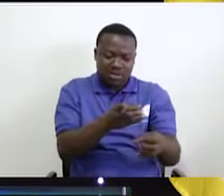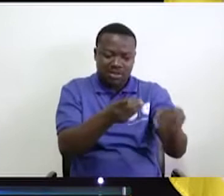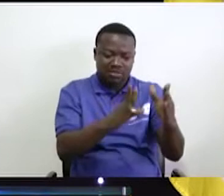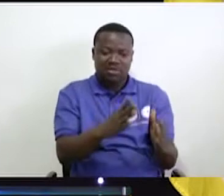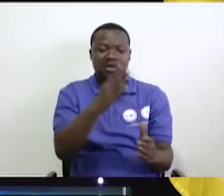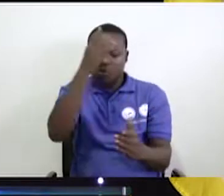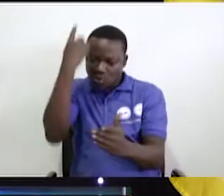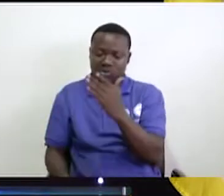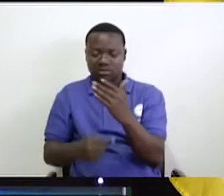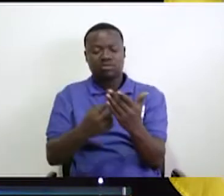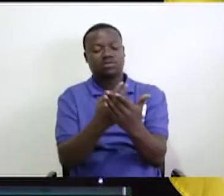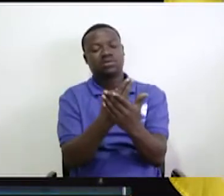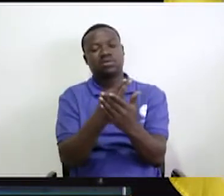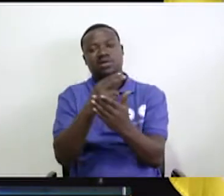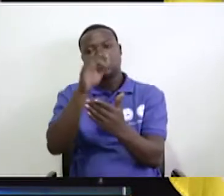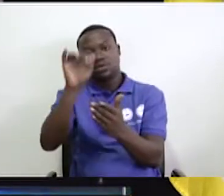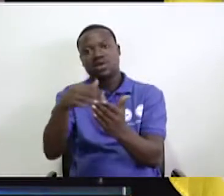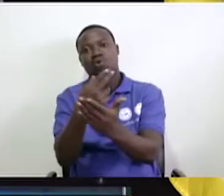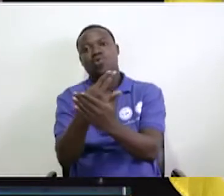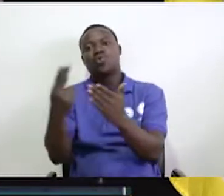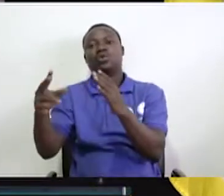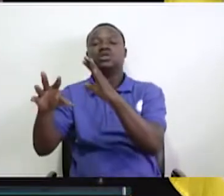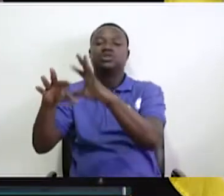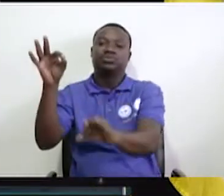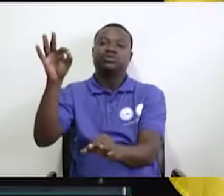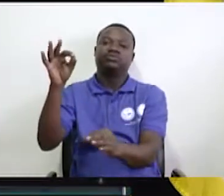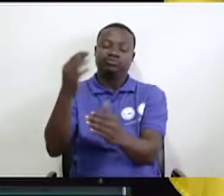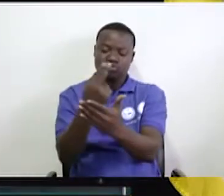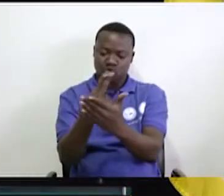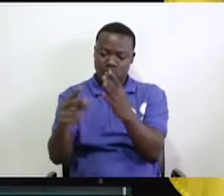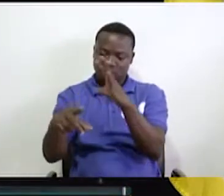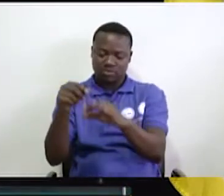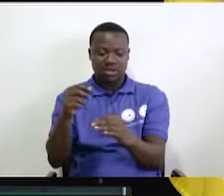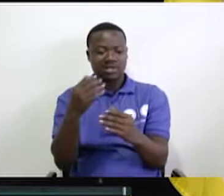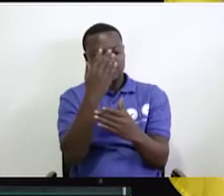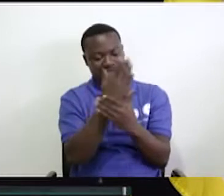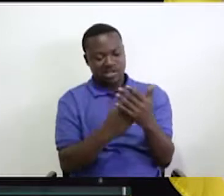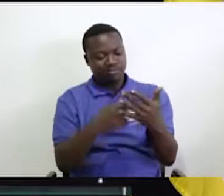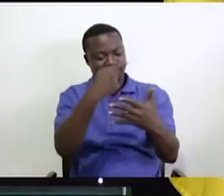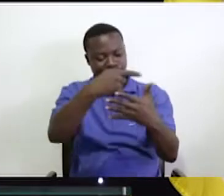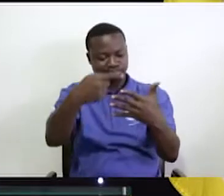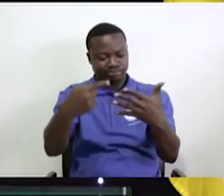the Holy Spirit. I read a couple of them to you.